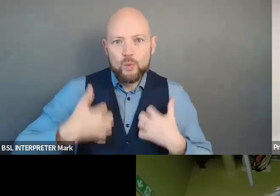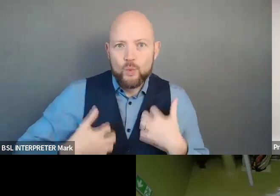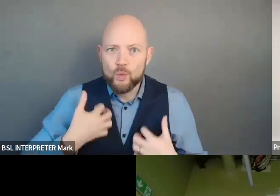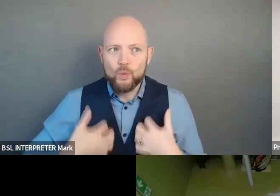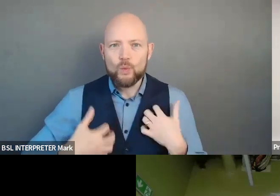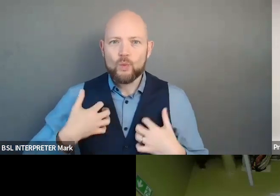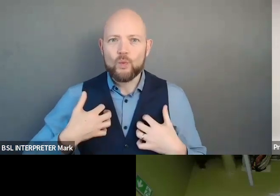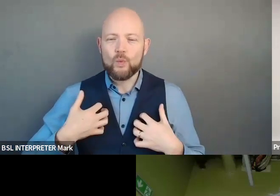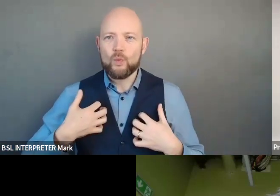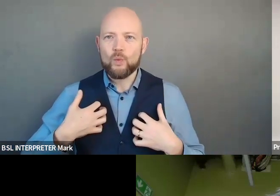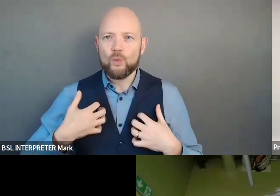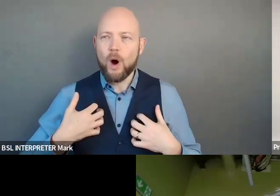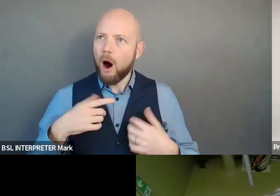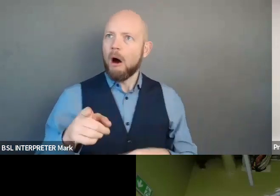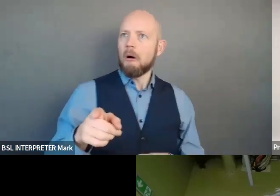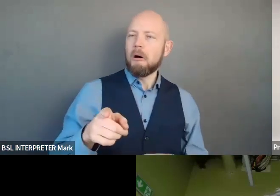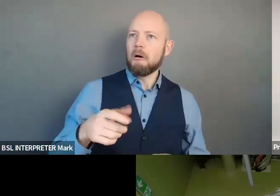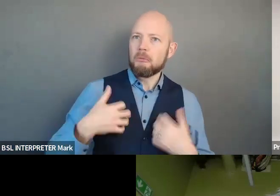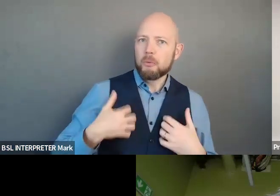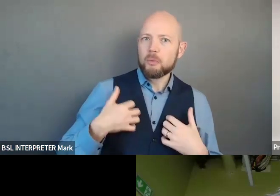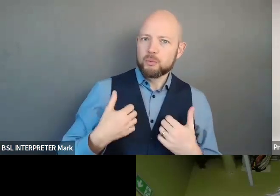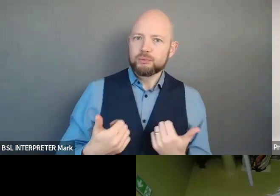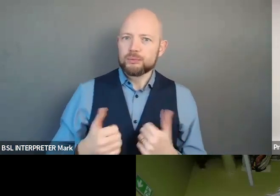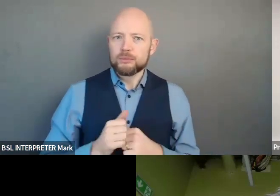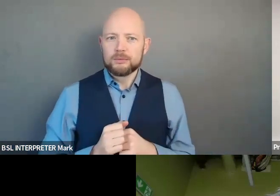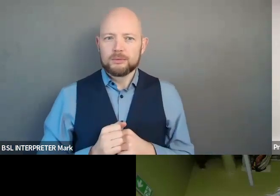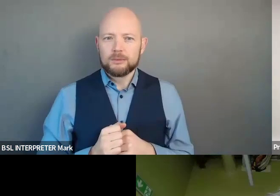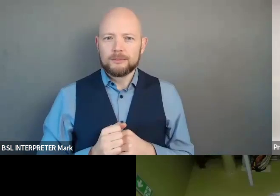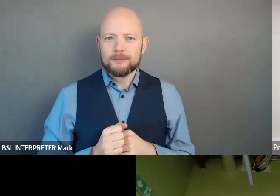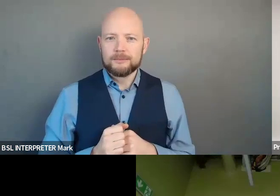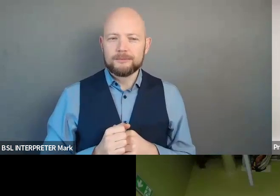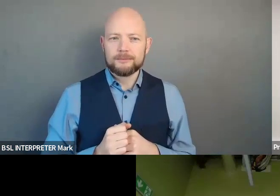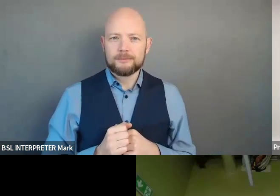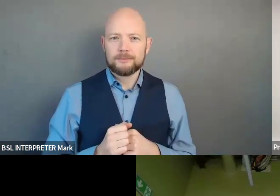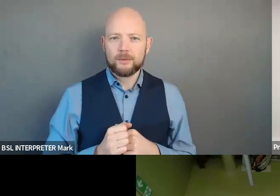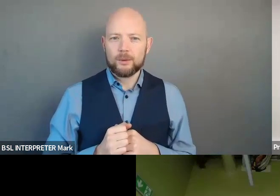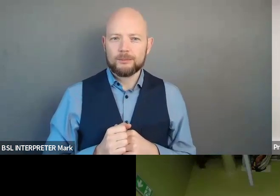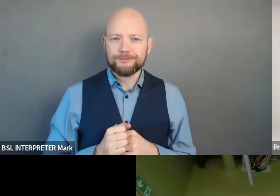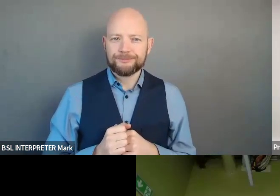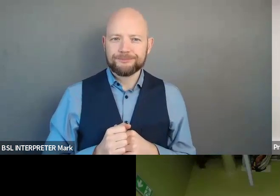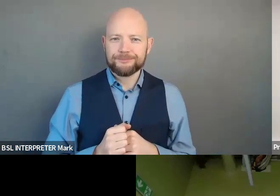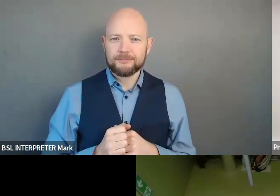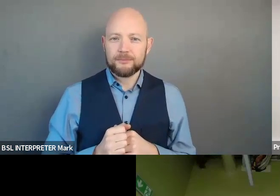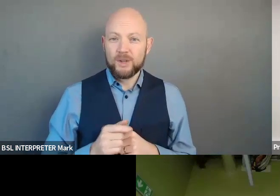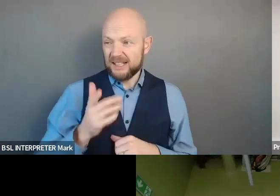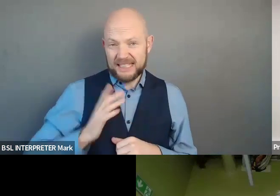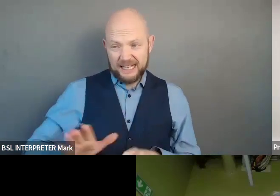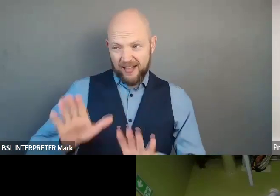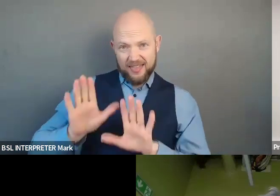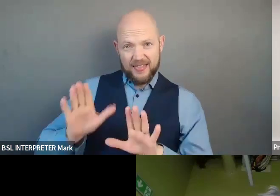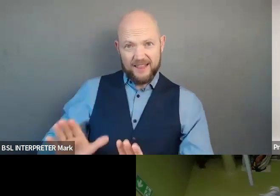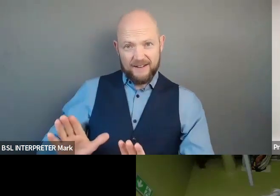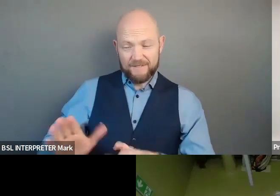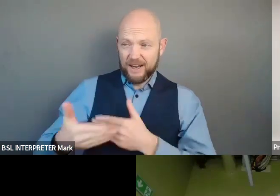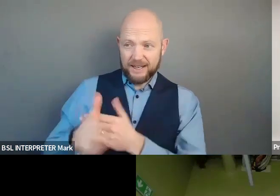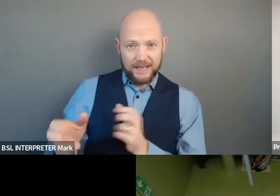doesn't necessarily need to sit in gateway to research and draw attention to that in an